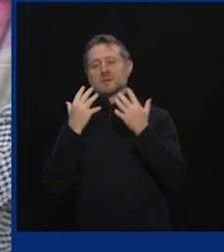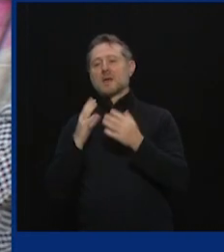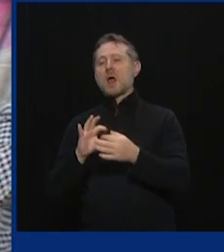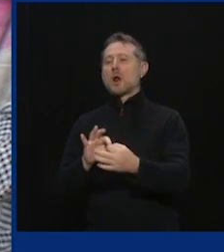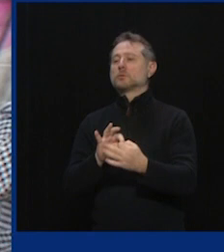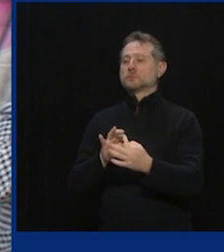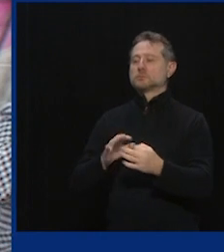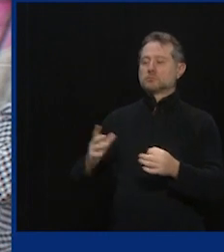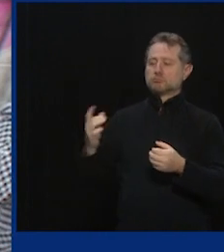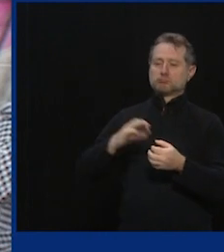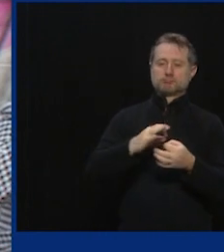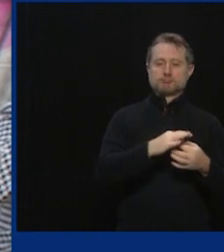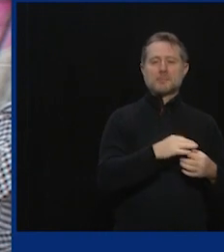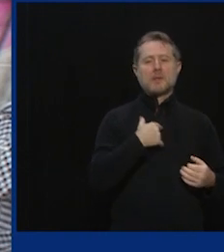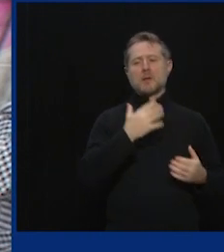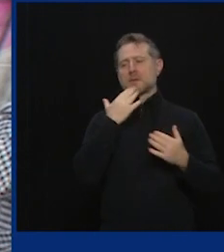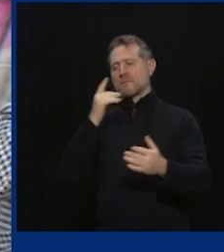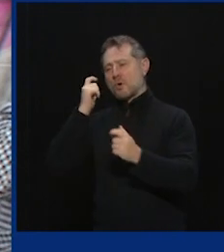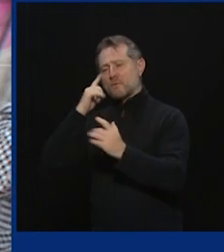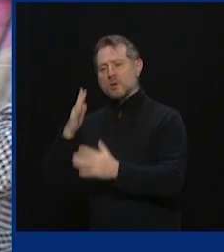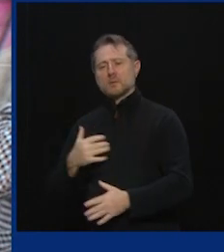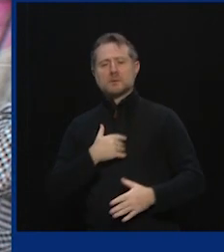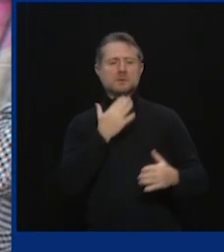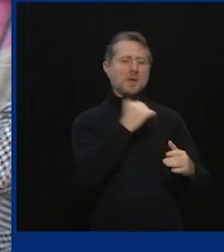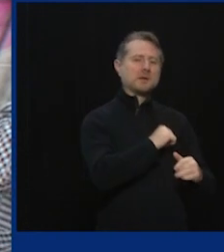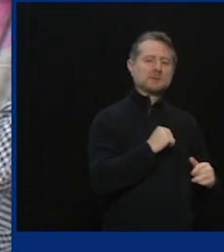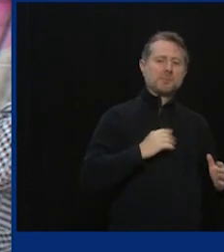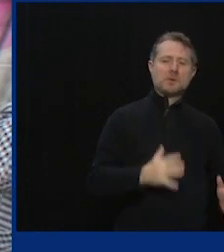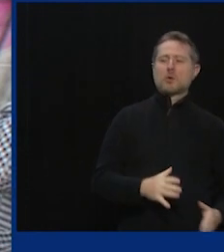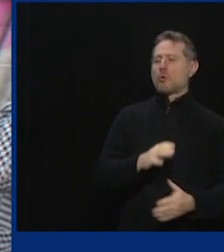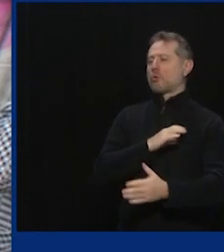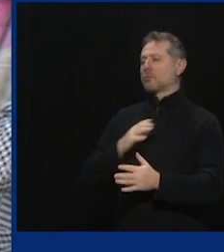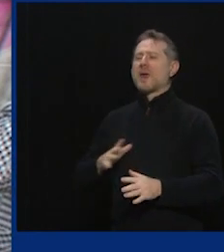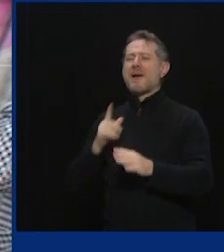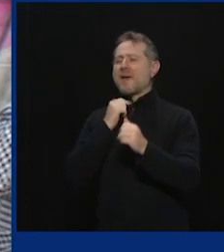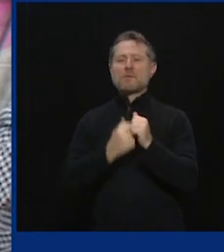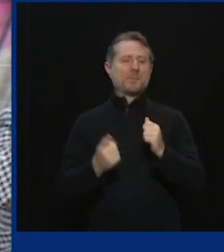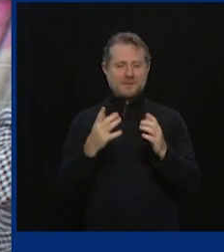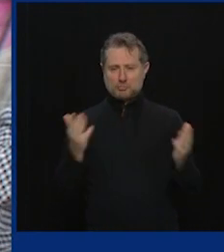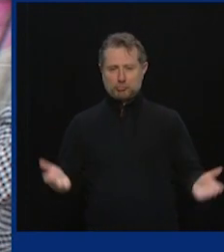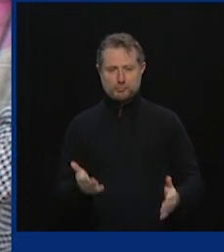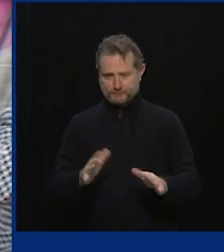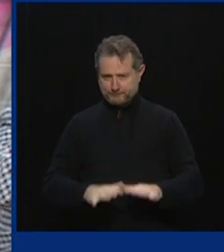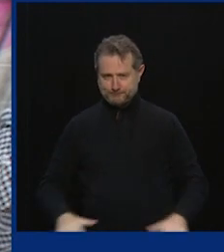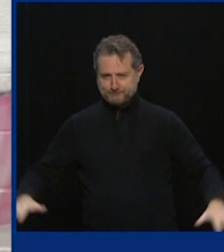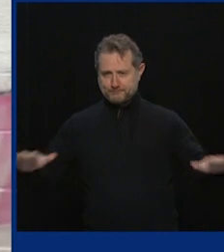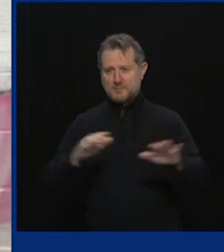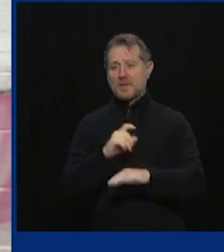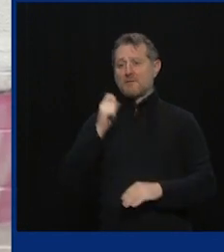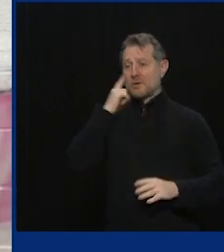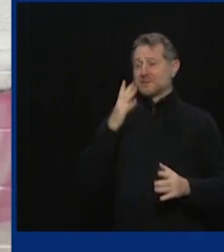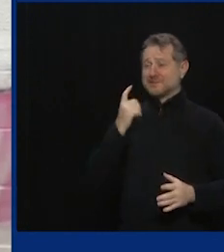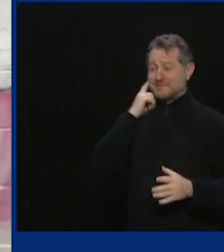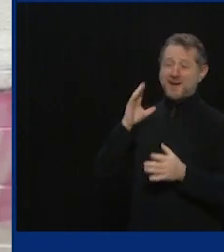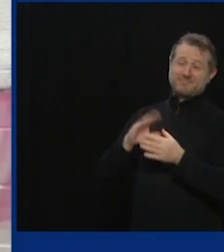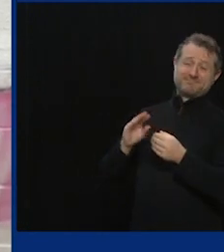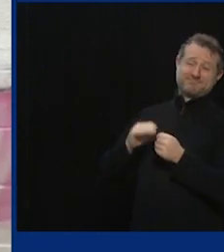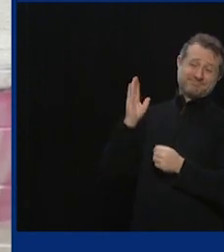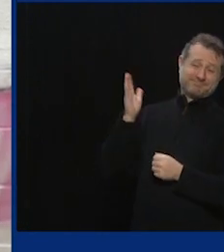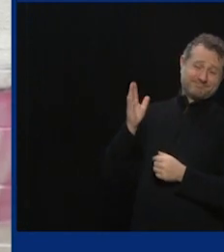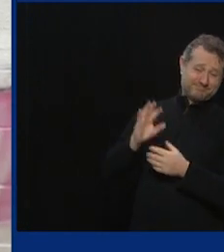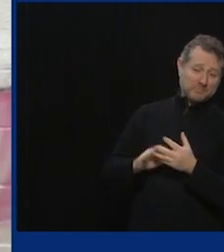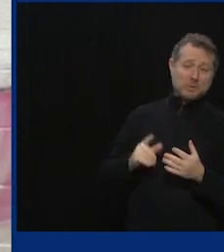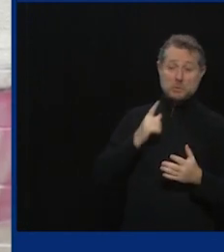the assembly member, the senator, and everyone else, the advocates in this room. As the governor put it, you know, our state